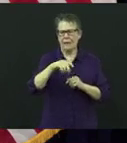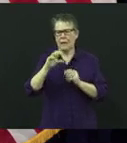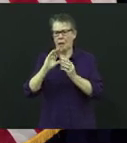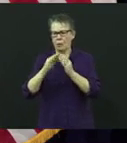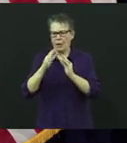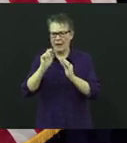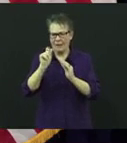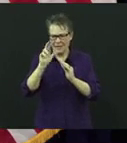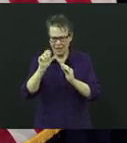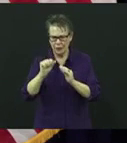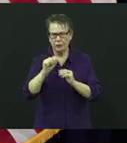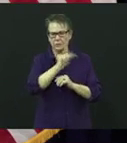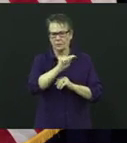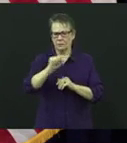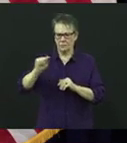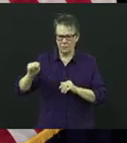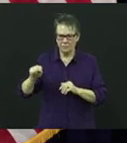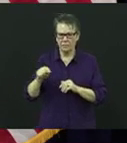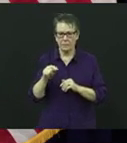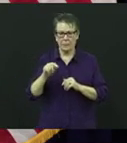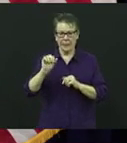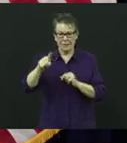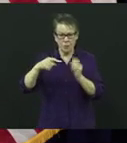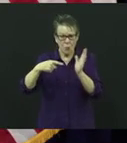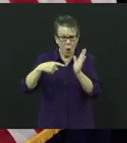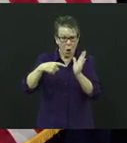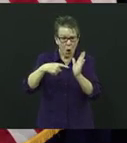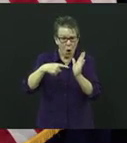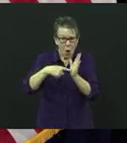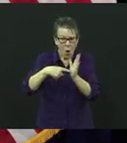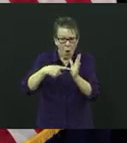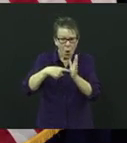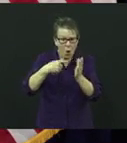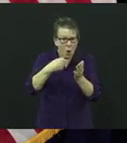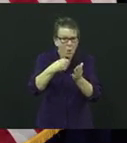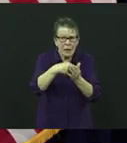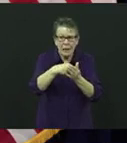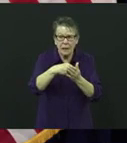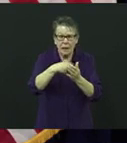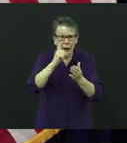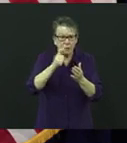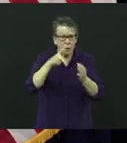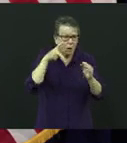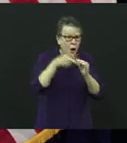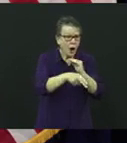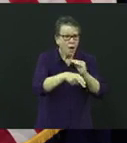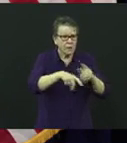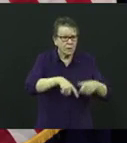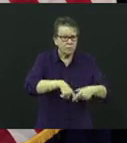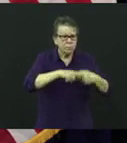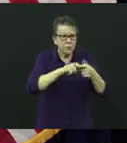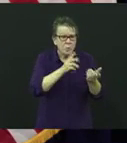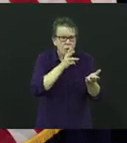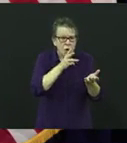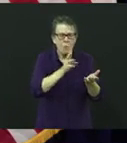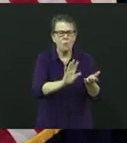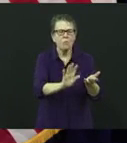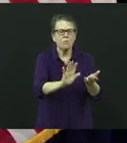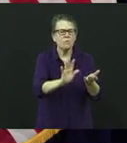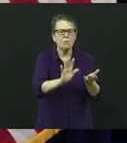during this emergency. Our private utility providers have already voluntarily